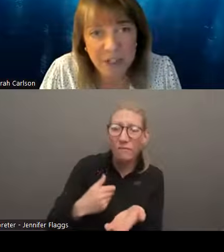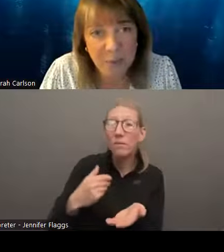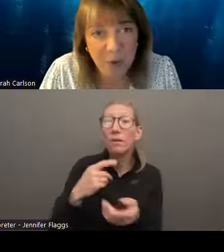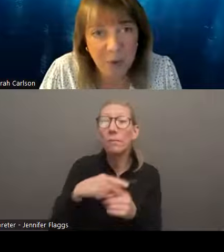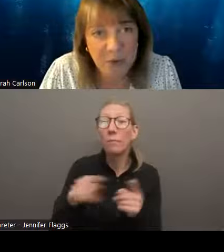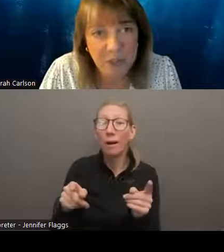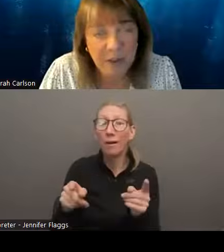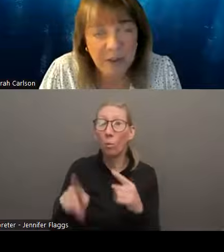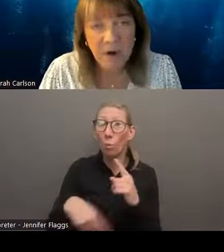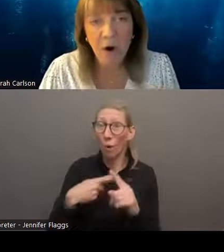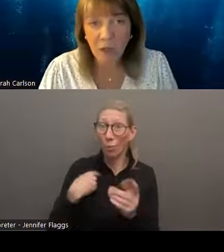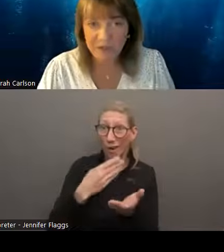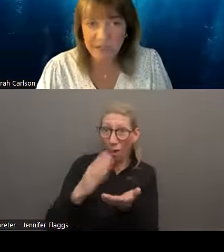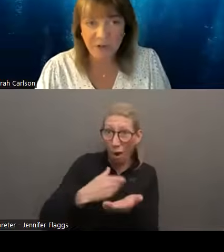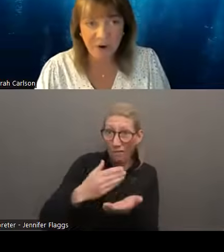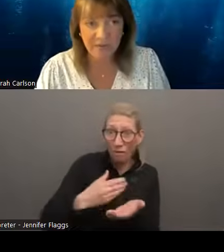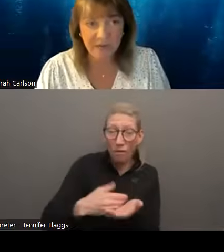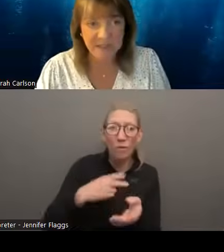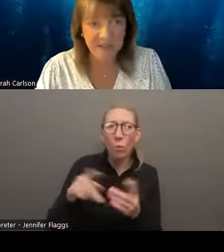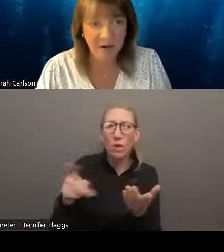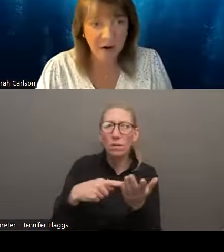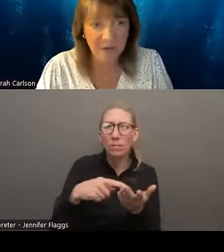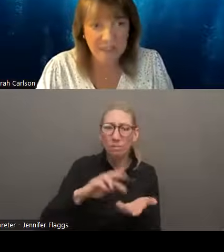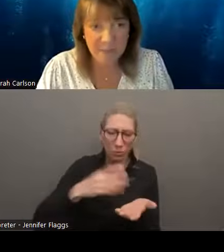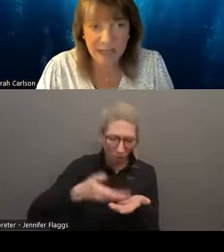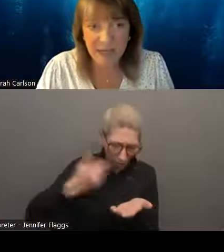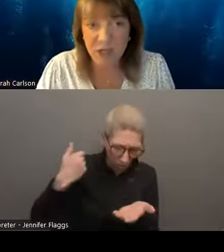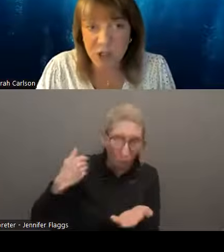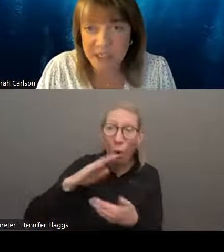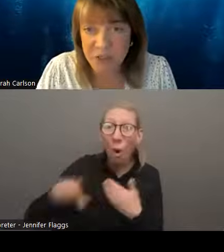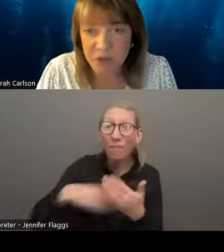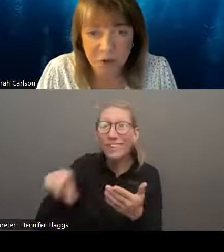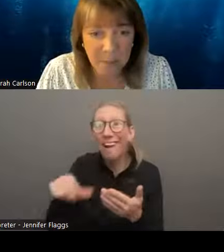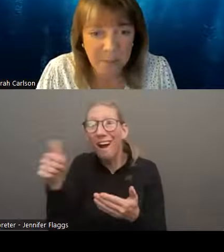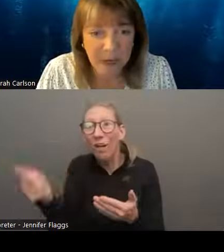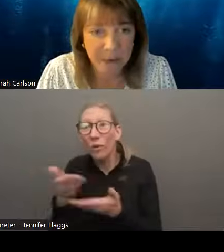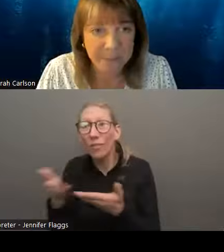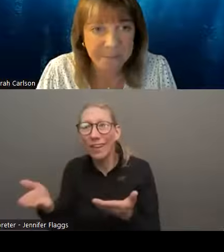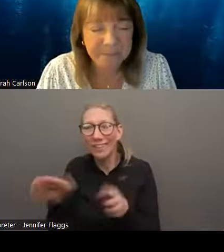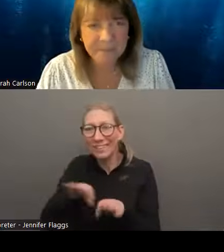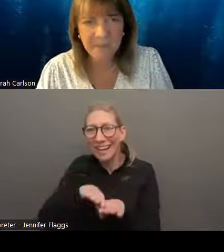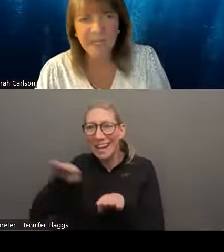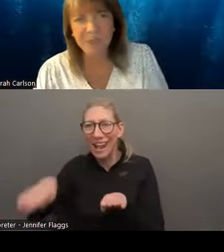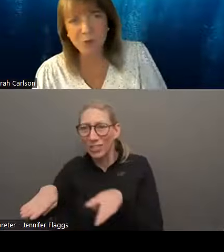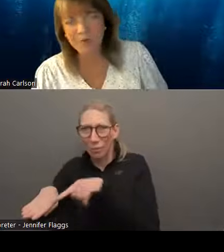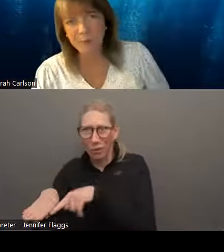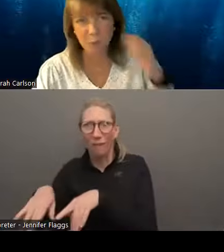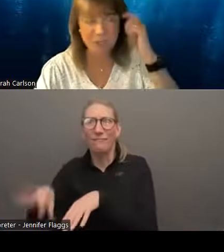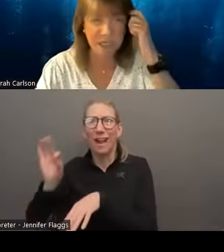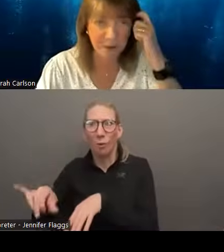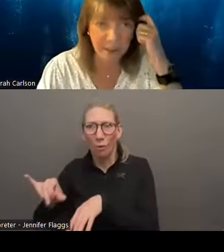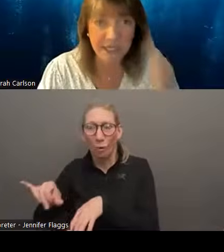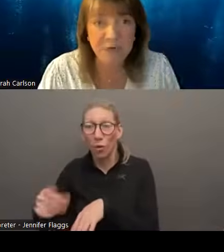we exposed all of these artifacts there on the seabed adjacent to the drum pile. And 2 of